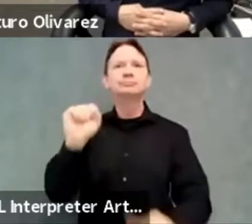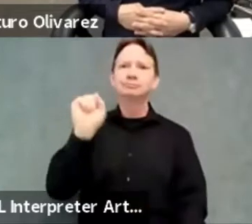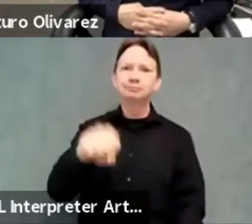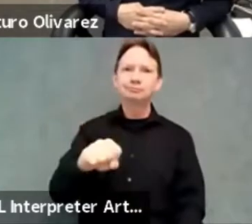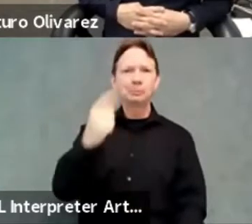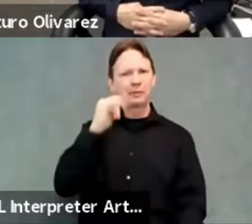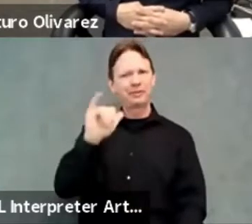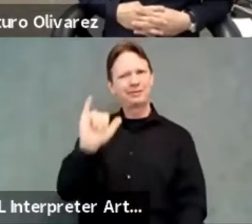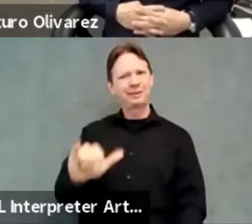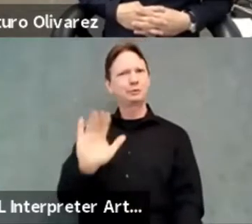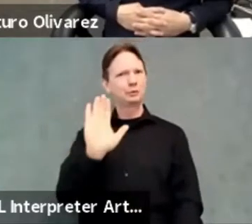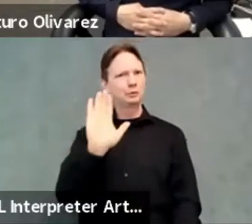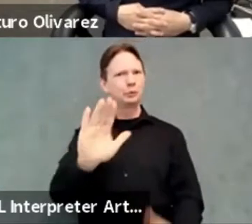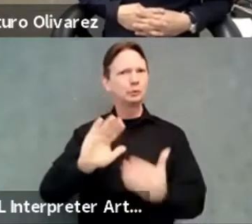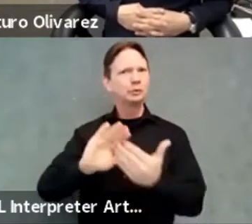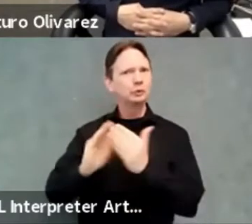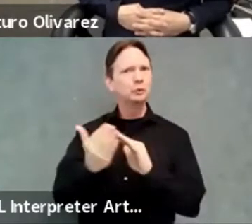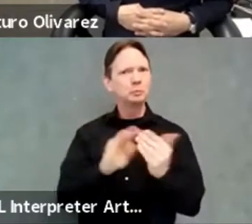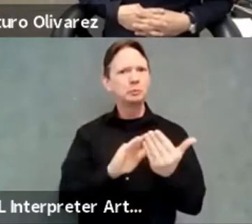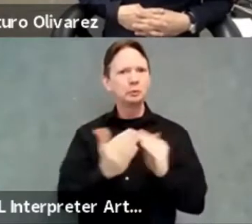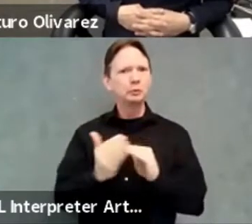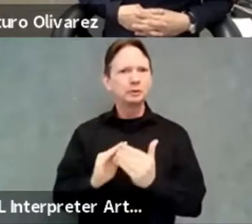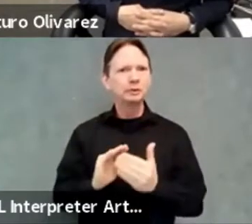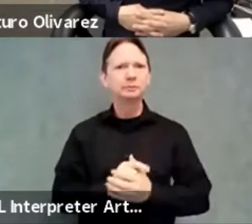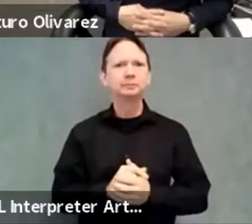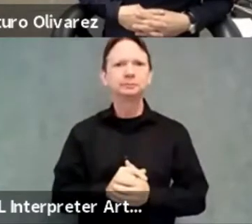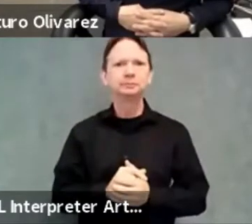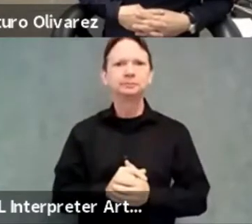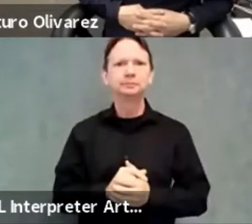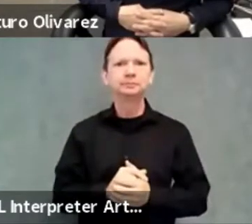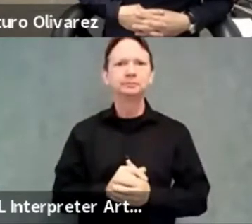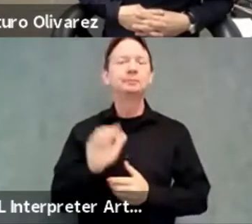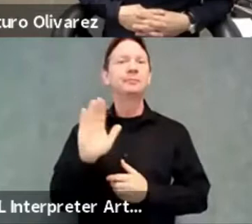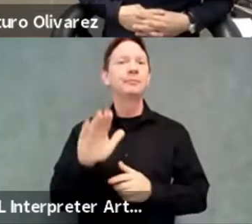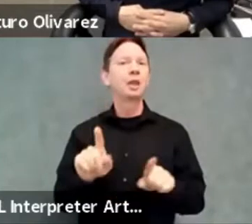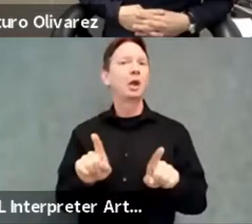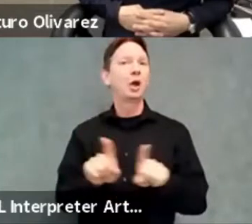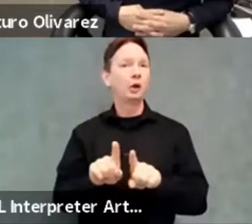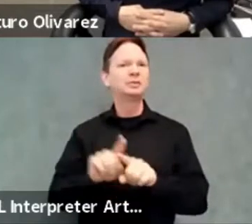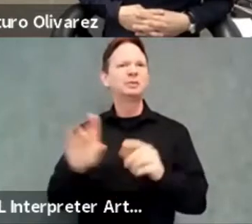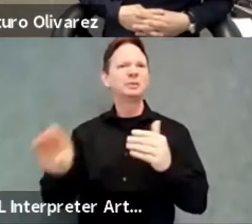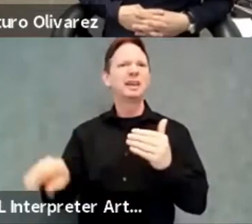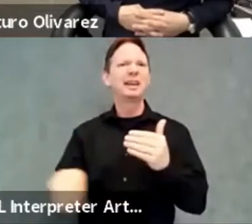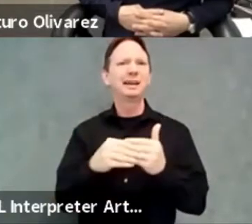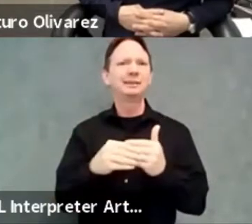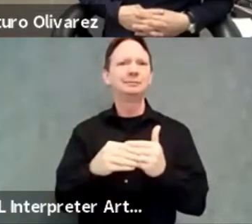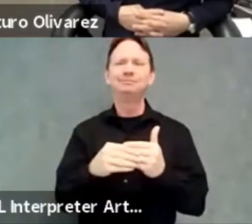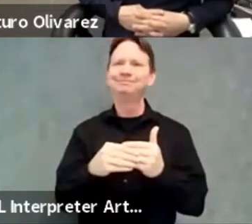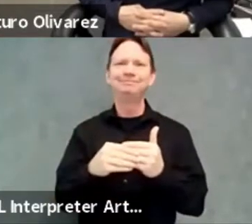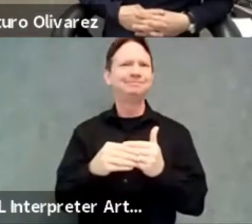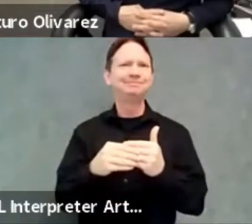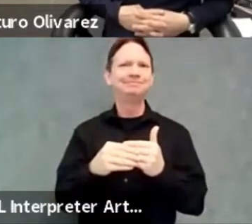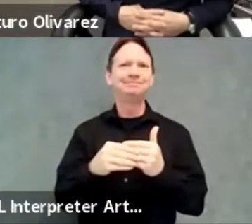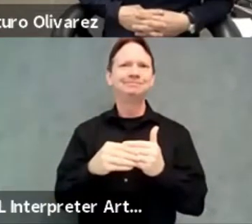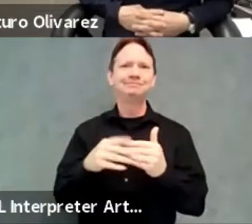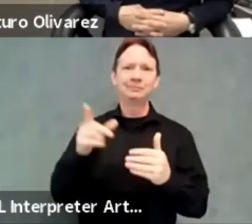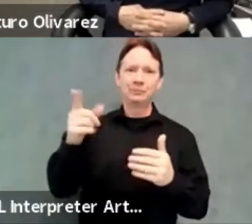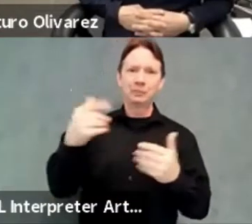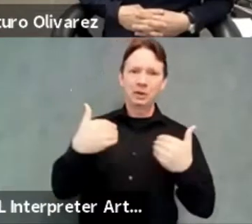for you as well? Clarification of roles and responsibilities from officers from the start is crucial. And without